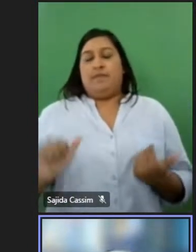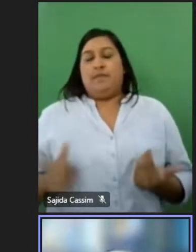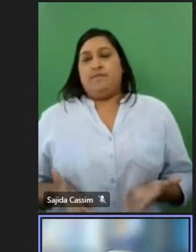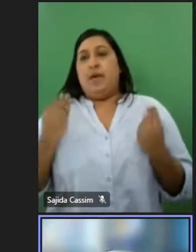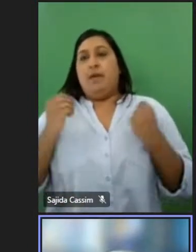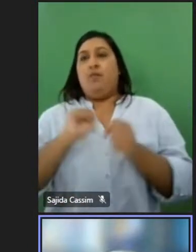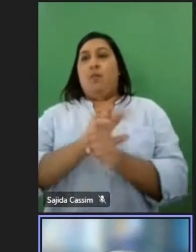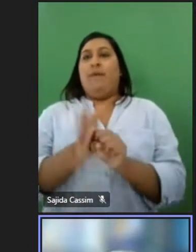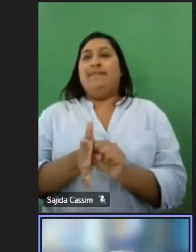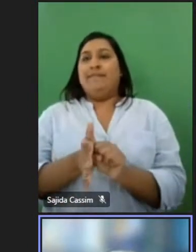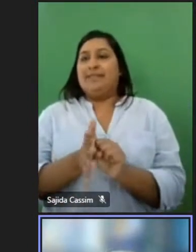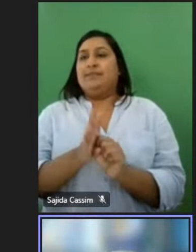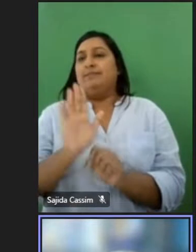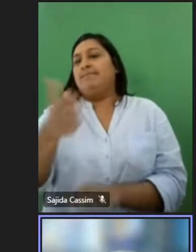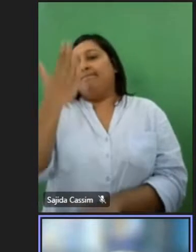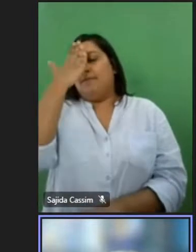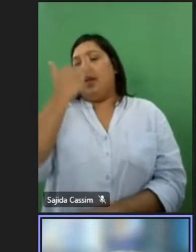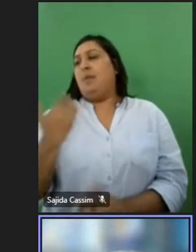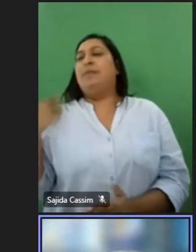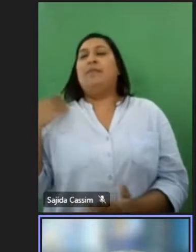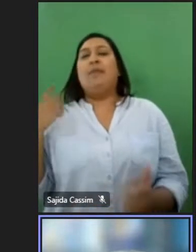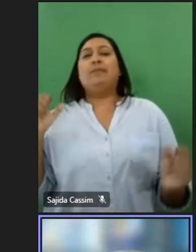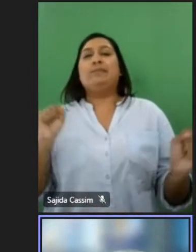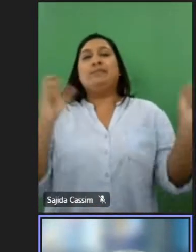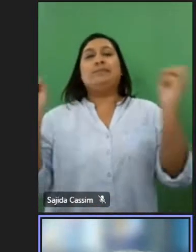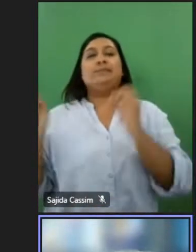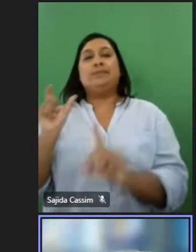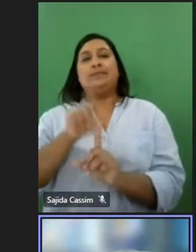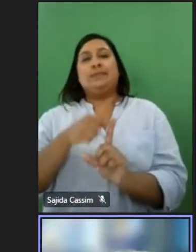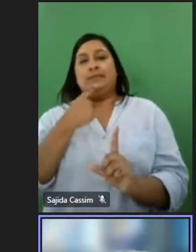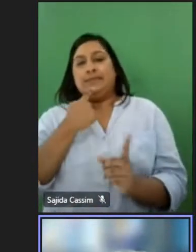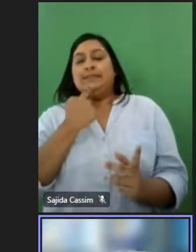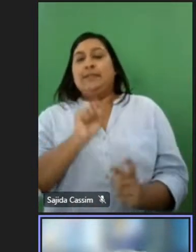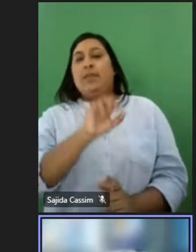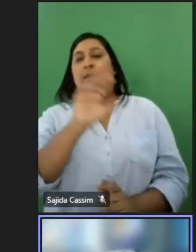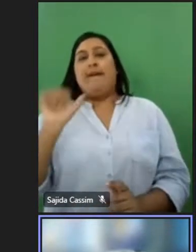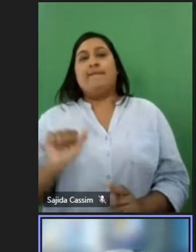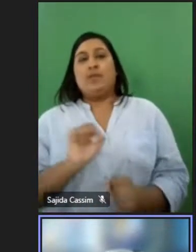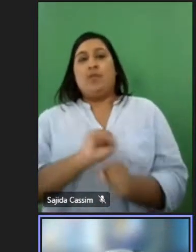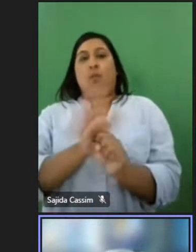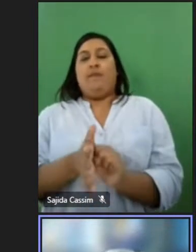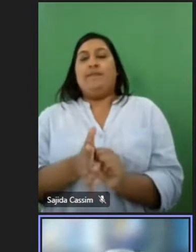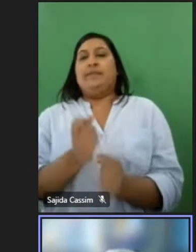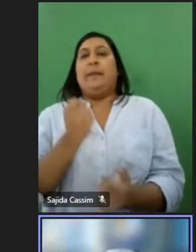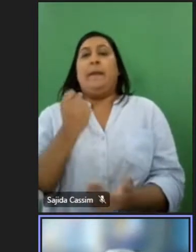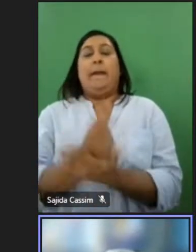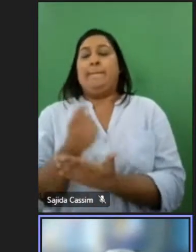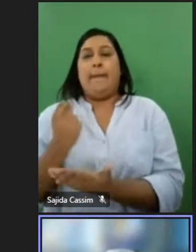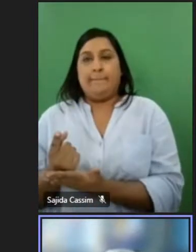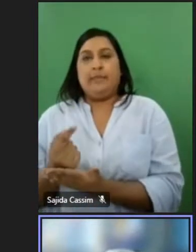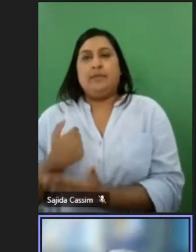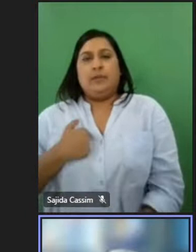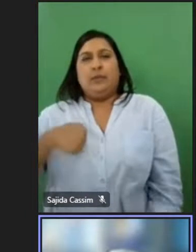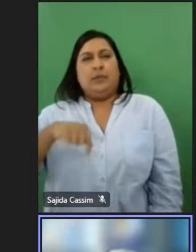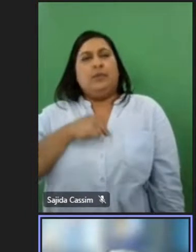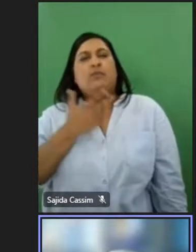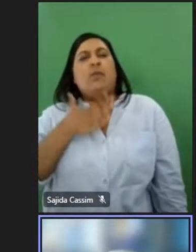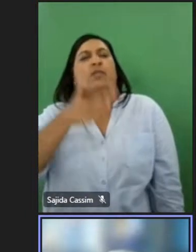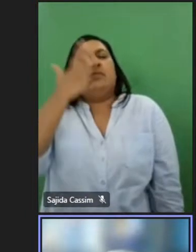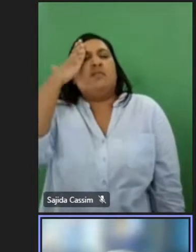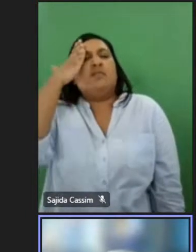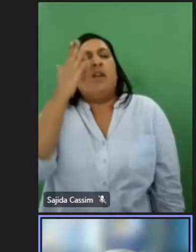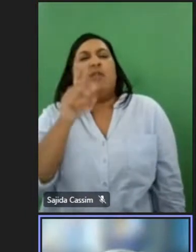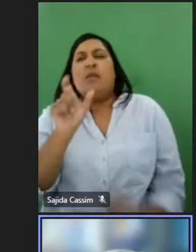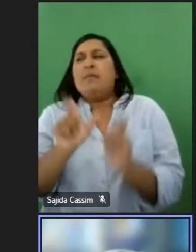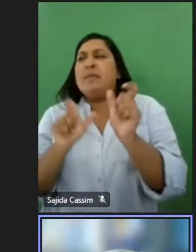as mentioned just now by the previous speaker. And we wanted to know what was the impact on persons with disabilities in